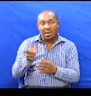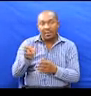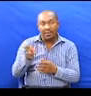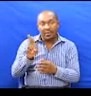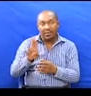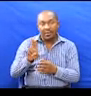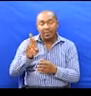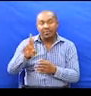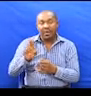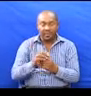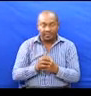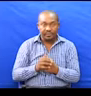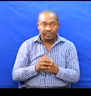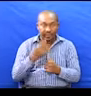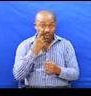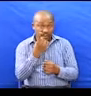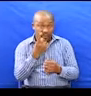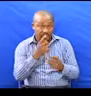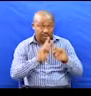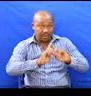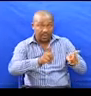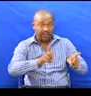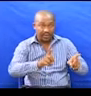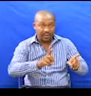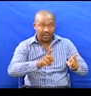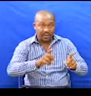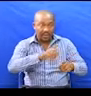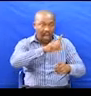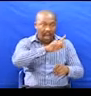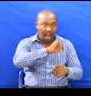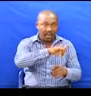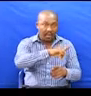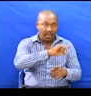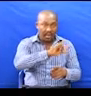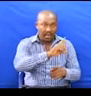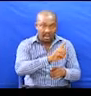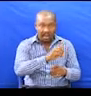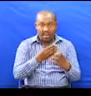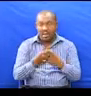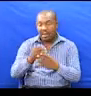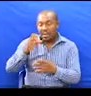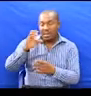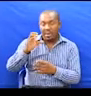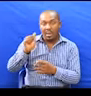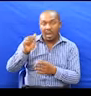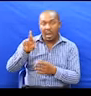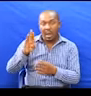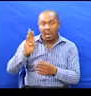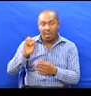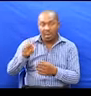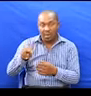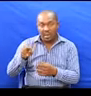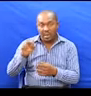Do you see the difference? In case of lipid and carbohydrate, they are made up with